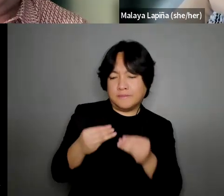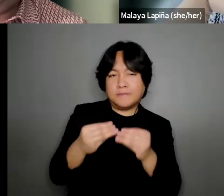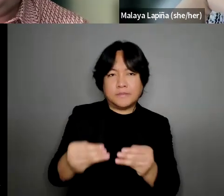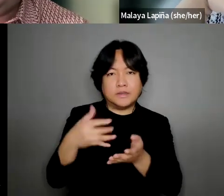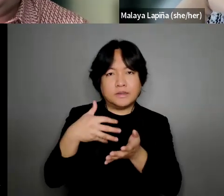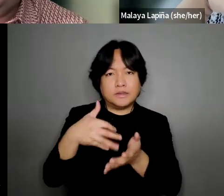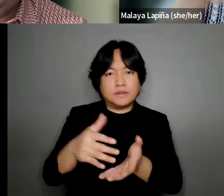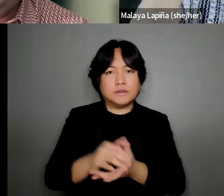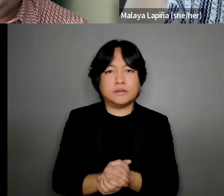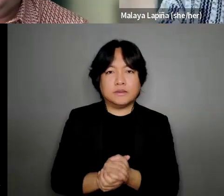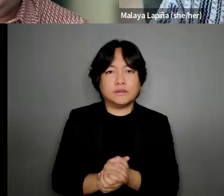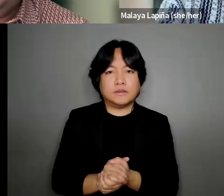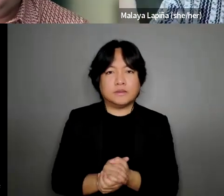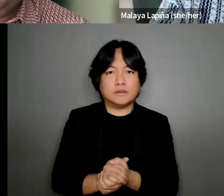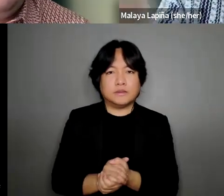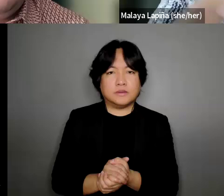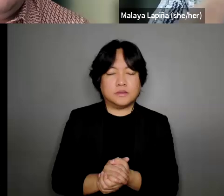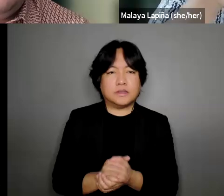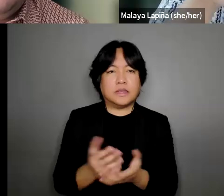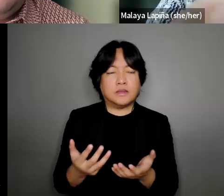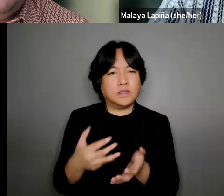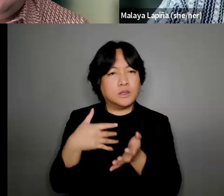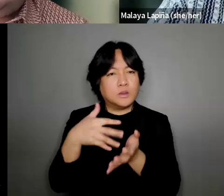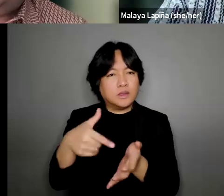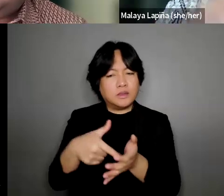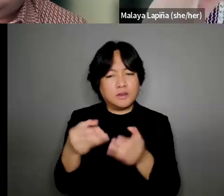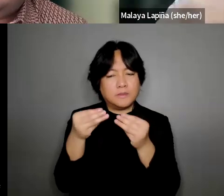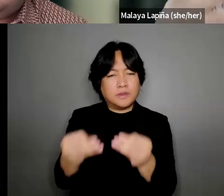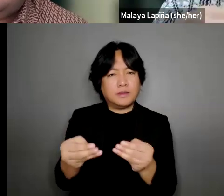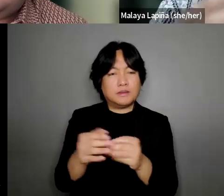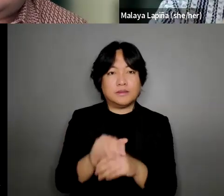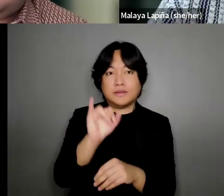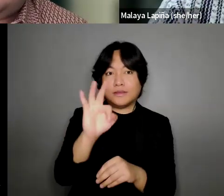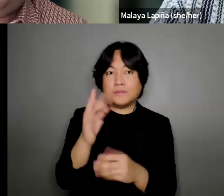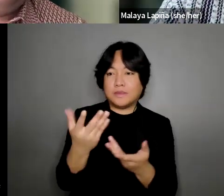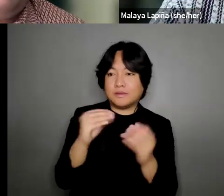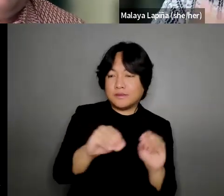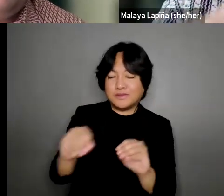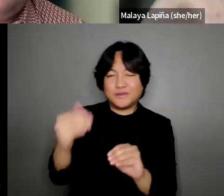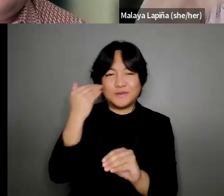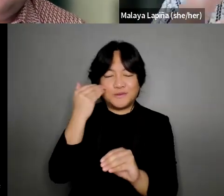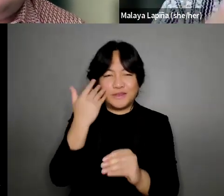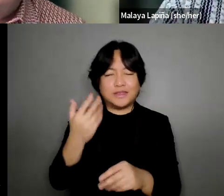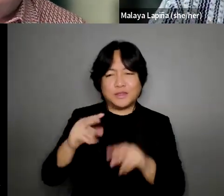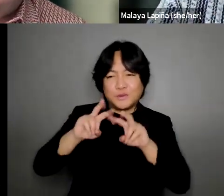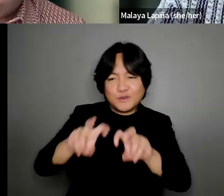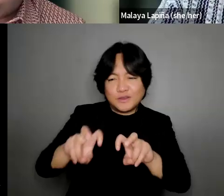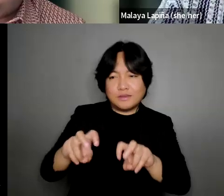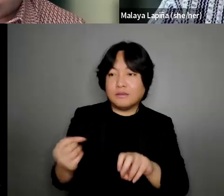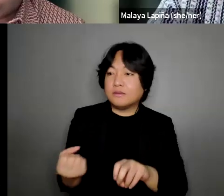kung nung nakasanayan nating methods, 'di ba? Syempre, kapag nagtuturo ng qualitative research, yung binabasa